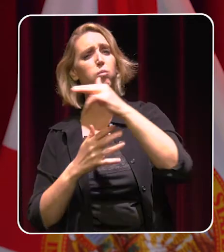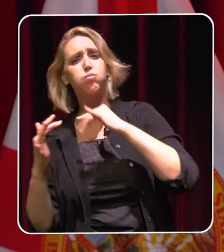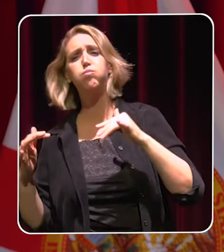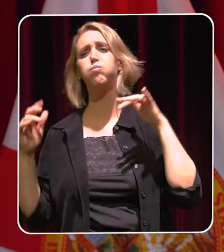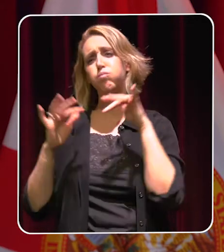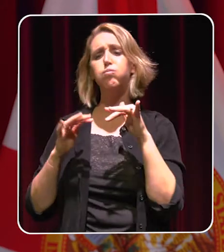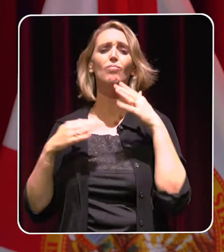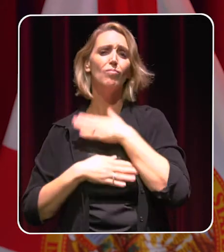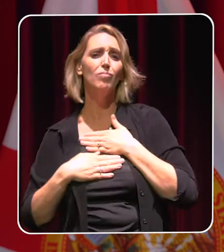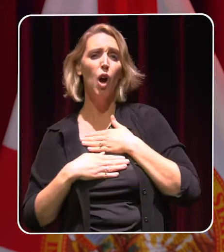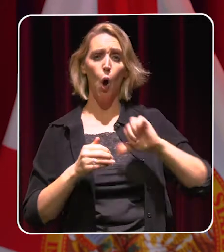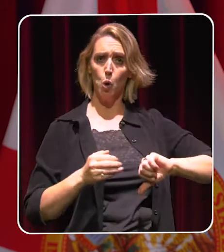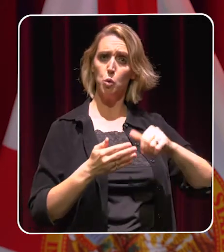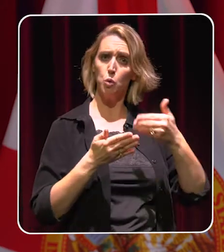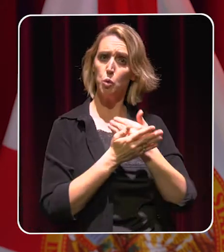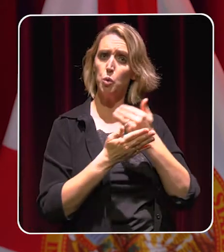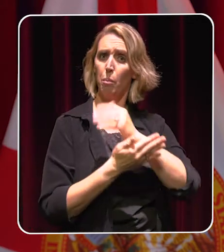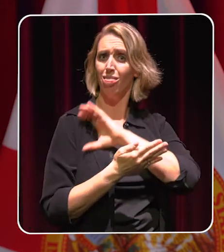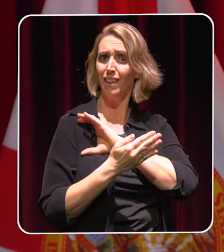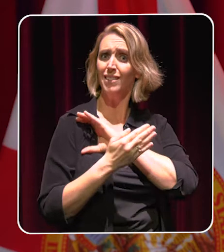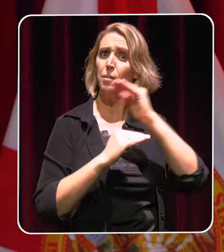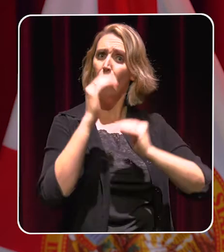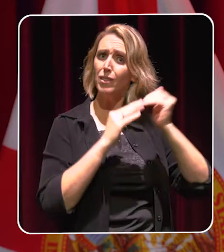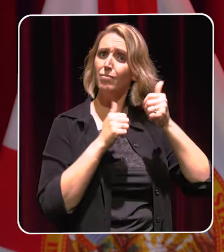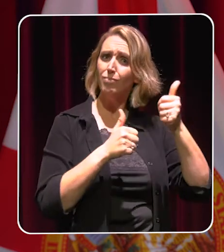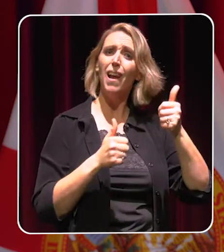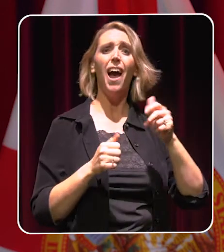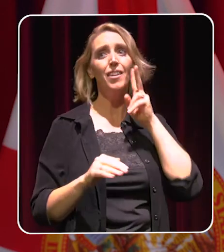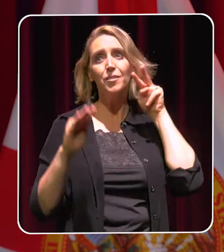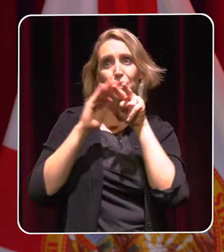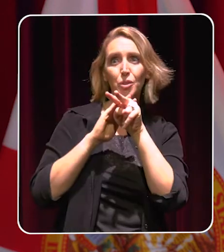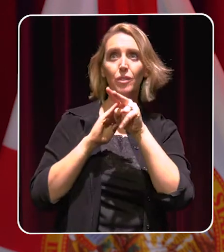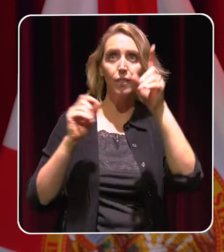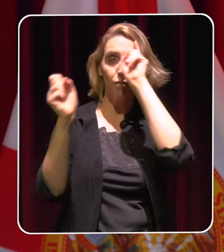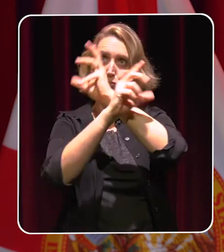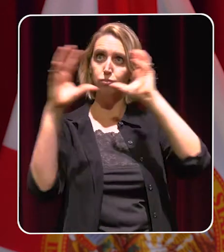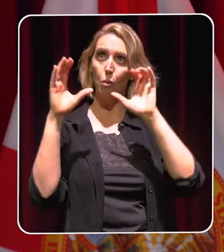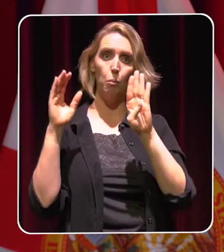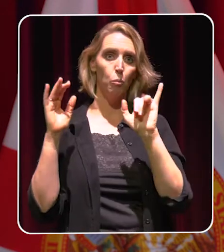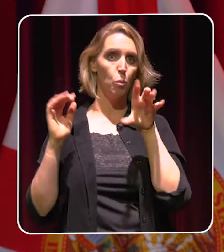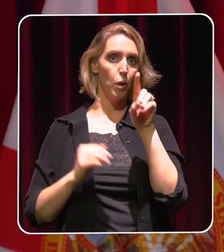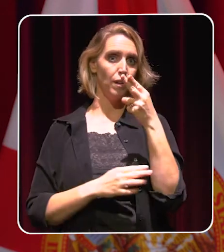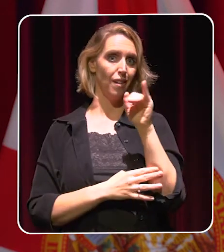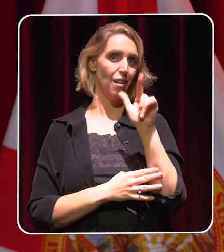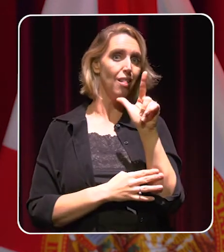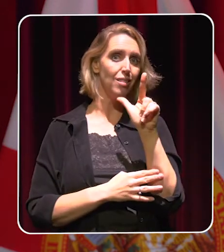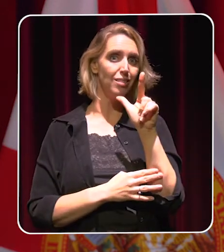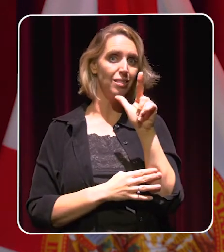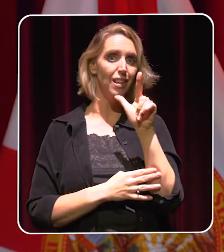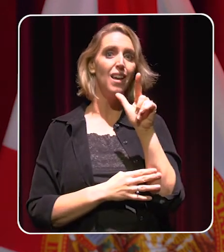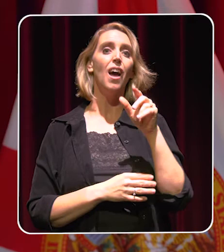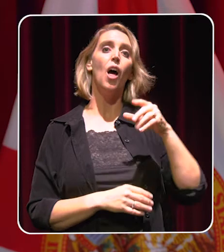together, and we're proud of our new police station, and we're excited about the future of places like the reimagined Boyd Hill Nature